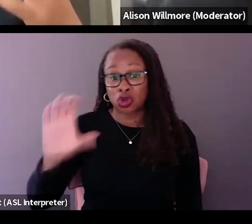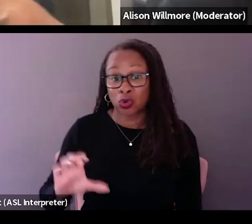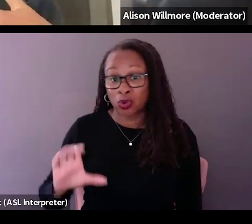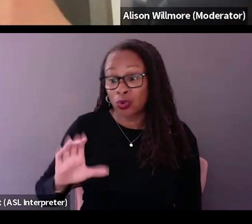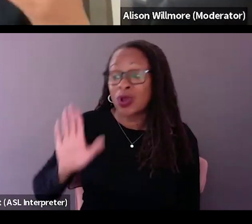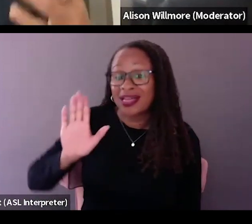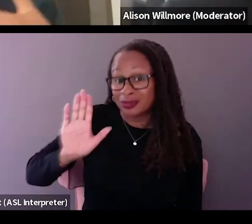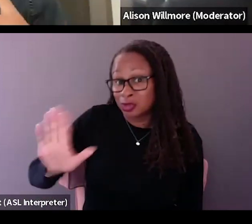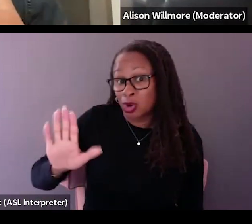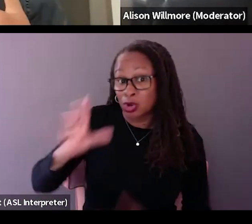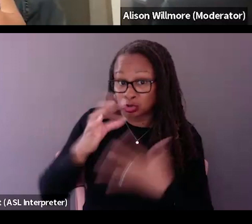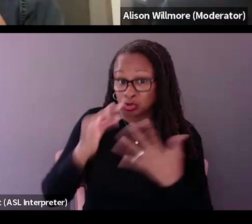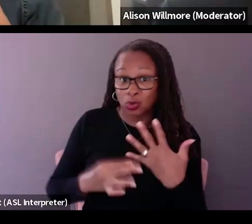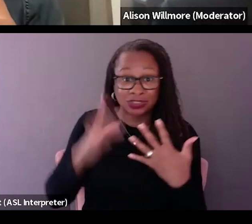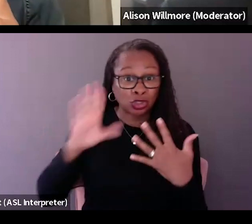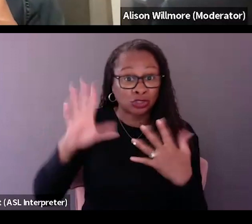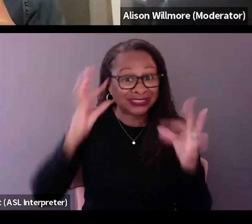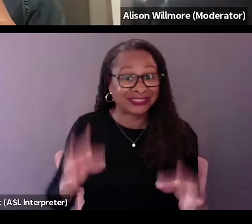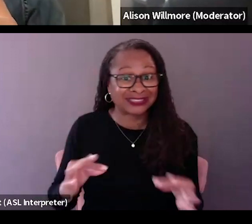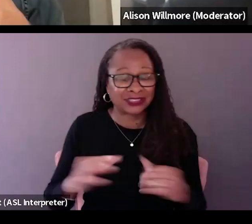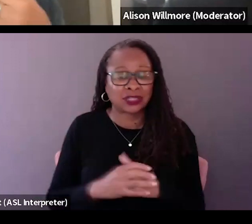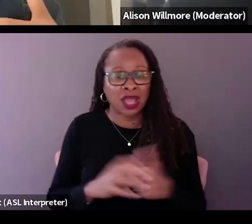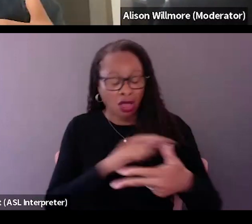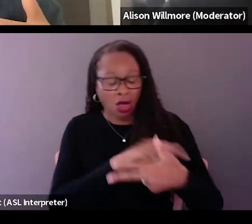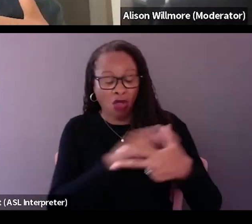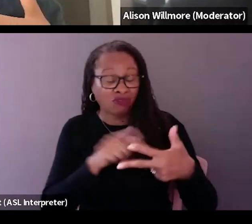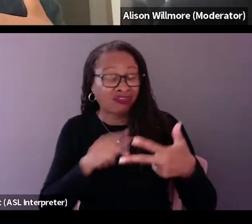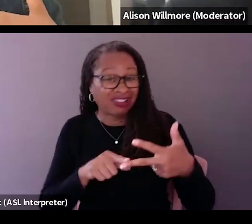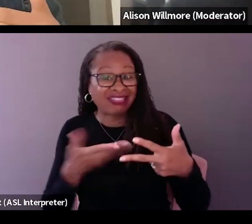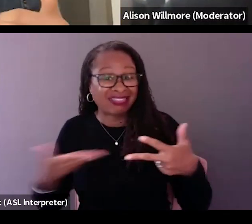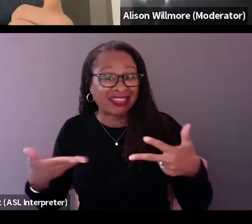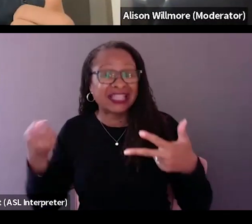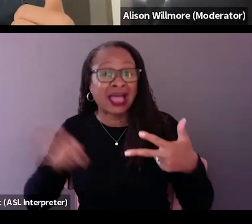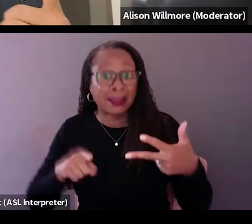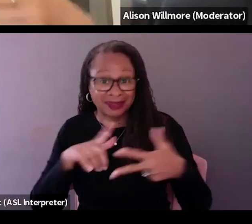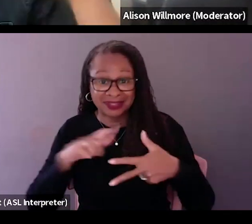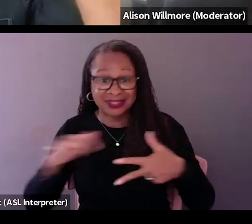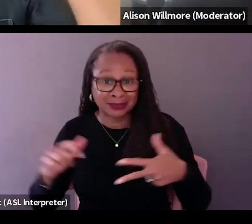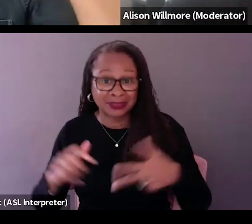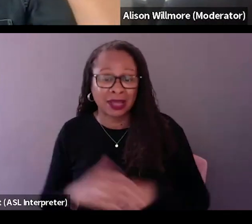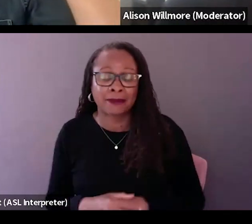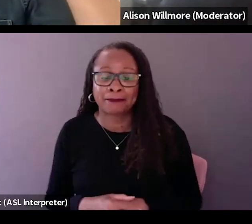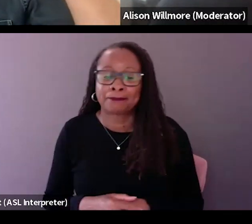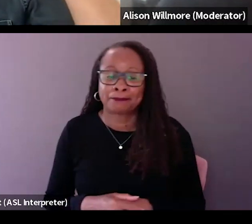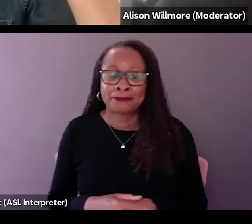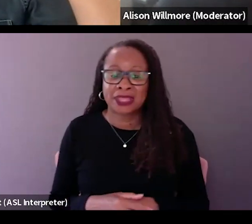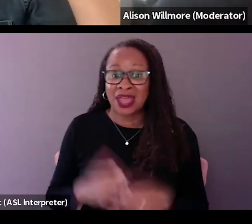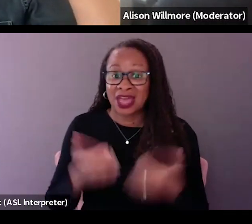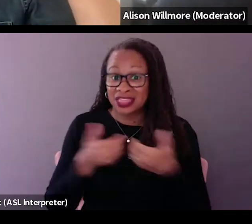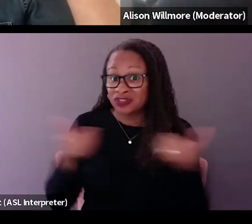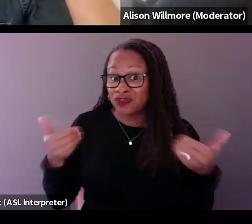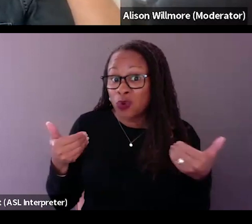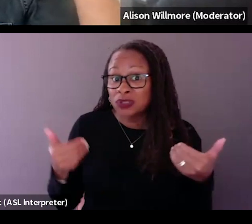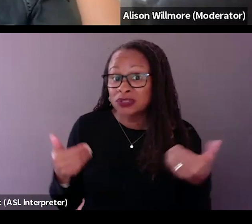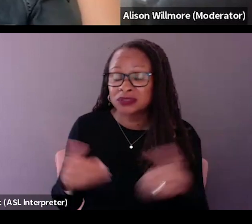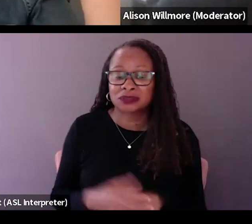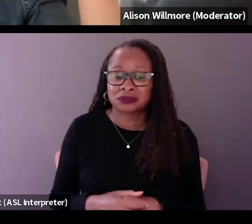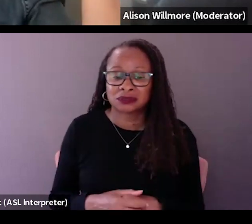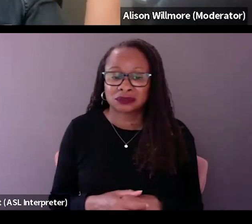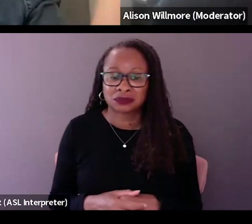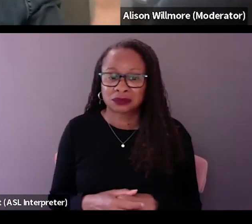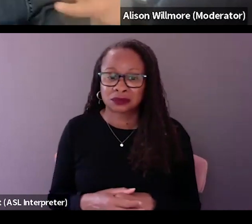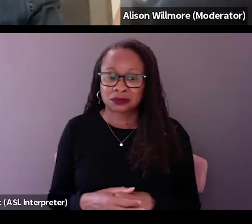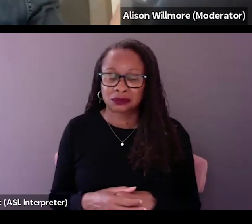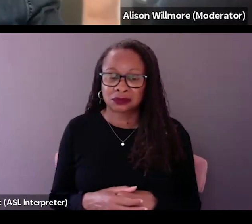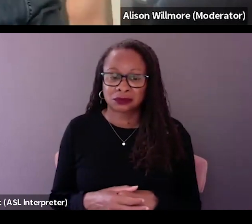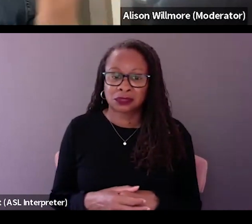happening at the same time. And I should say, the divorce, you know, I went to Canada on the first shoot with that